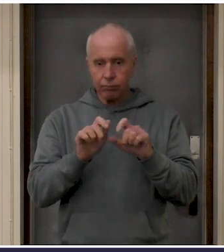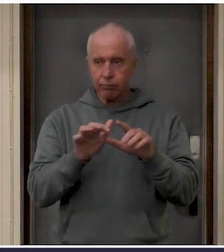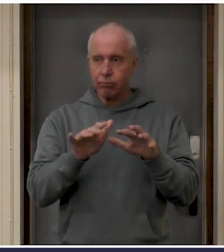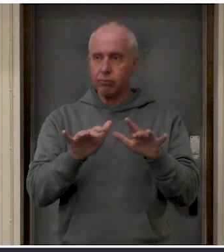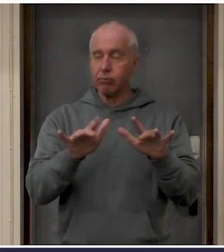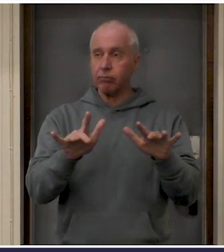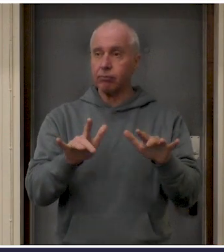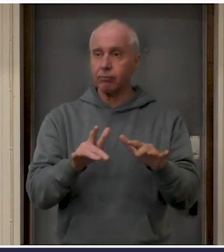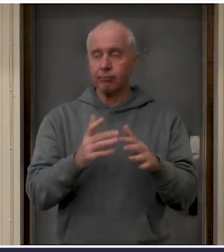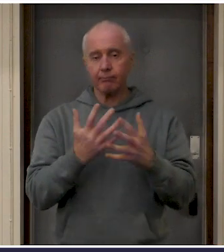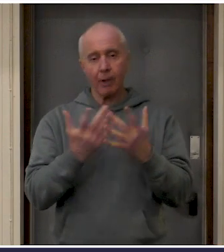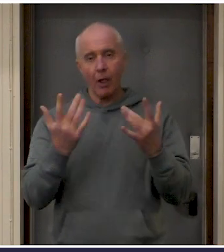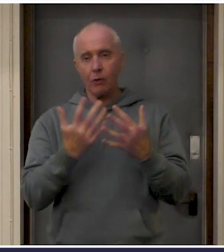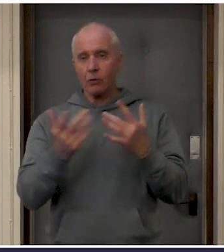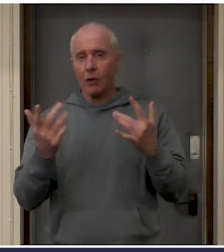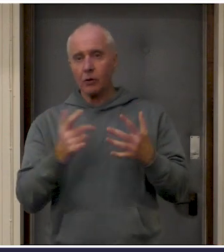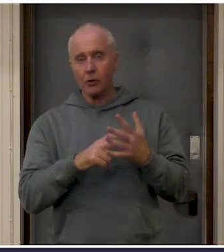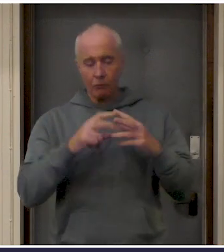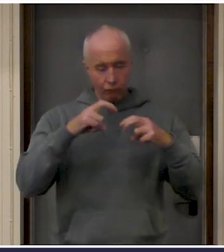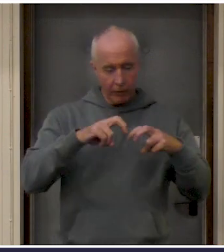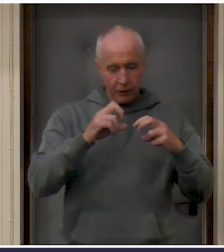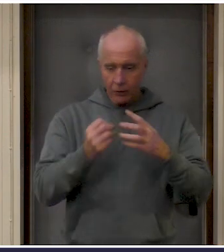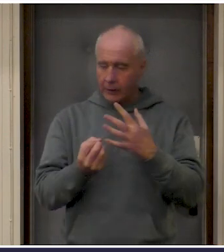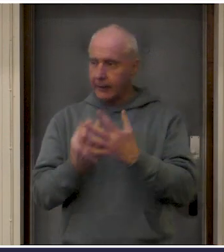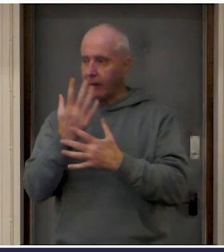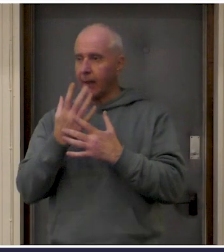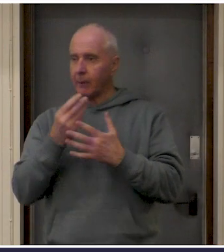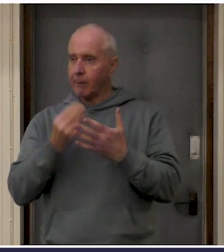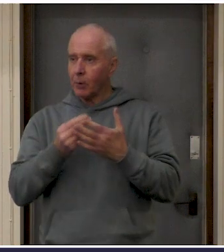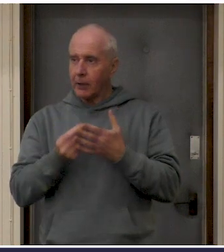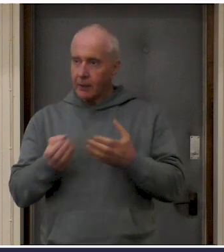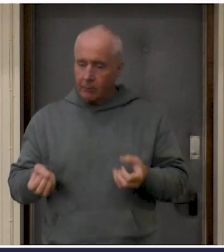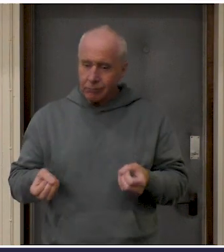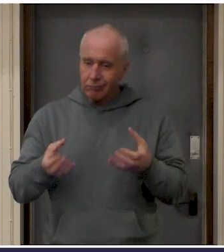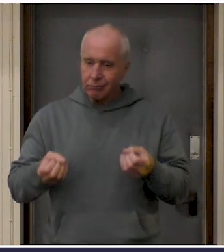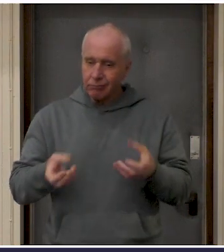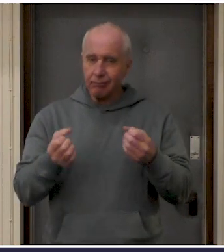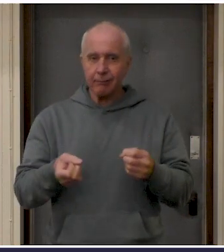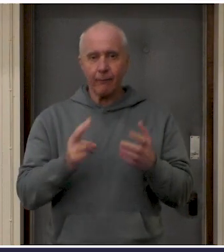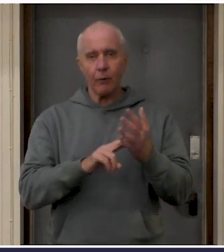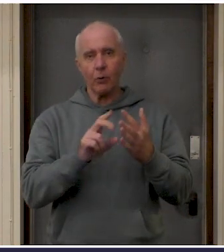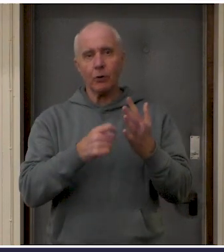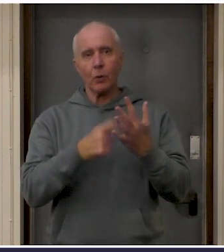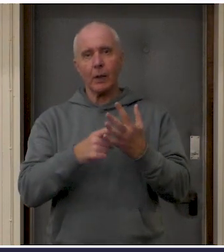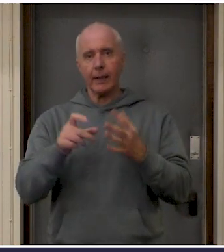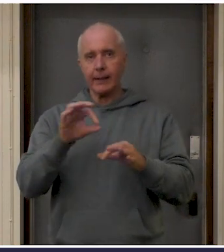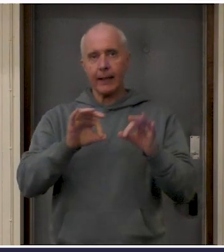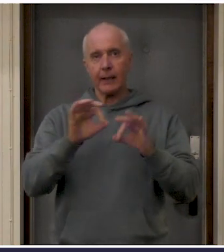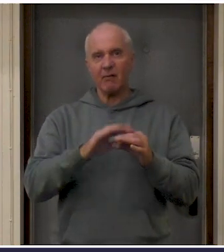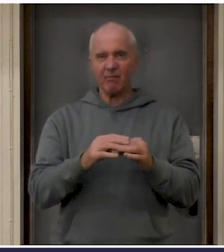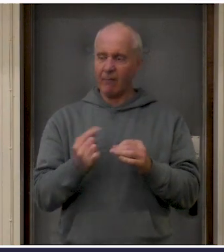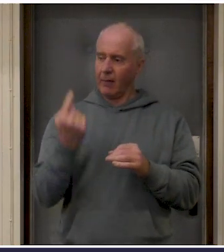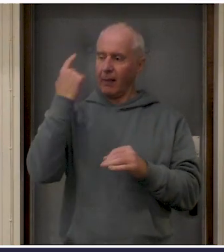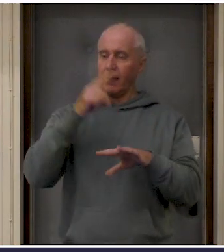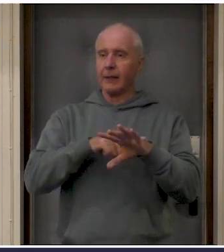were lots of R&D activities, lots of money being spent into nuclear science, which was a relatively new science.